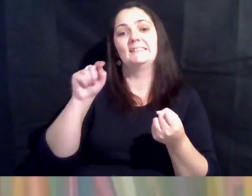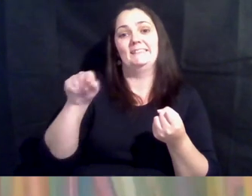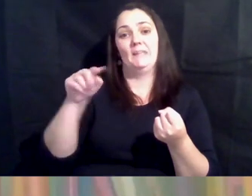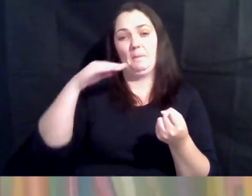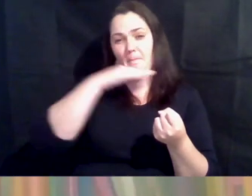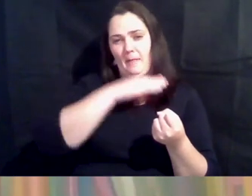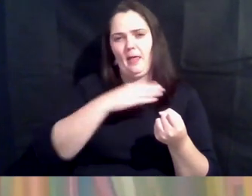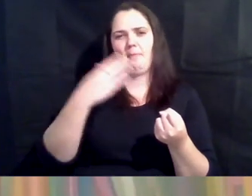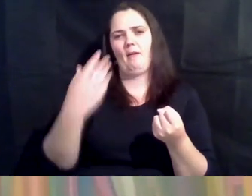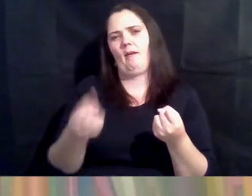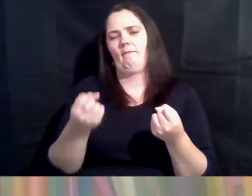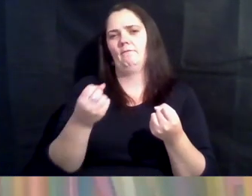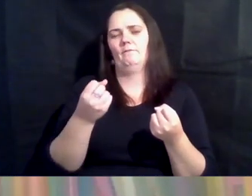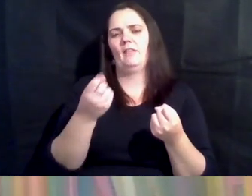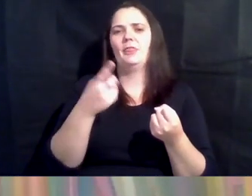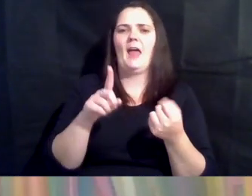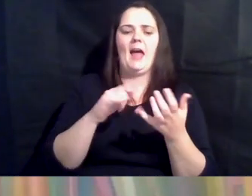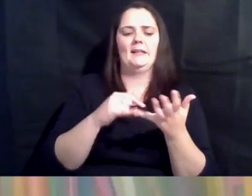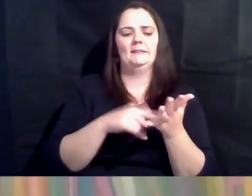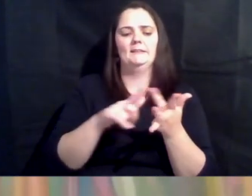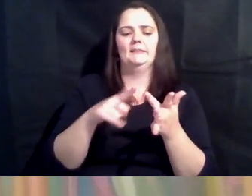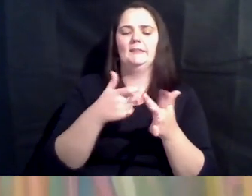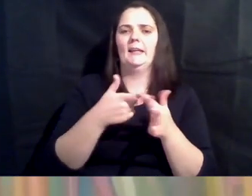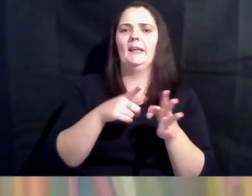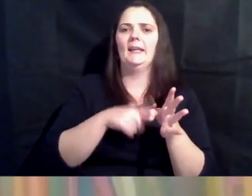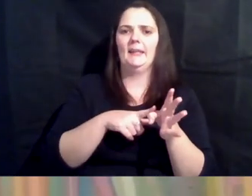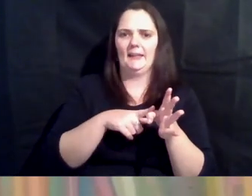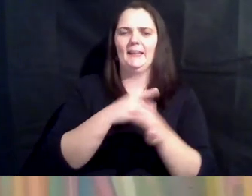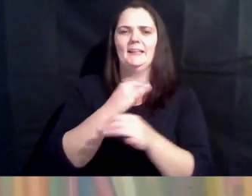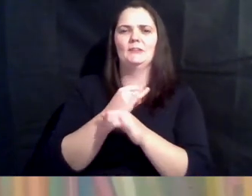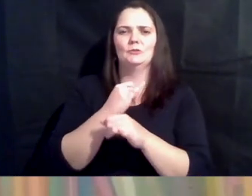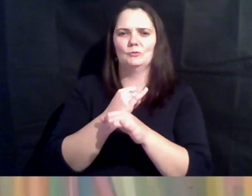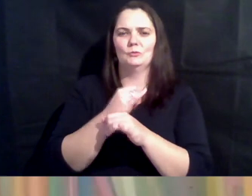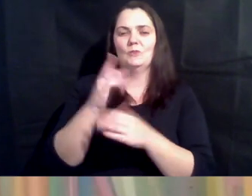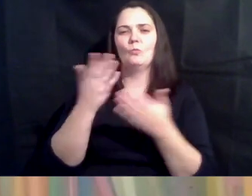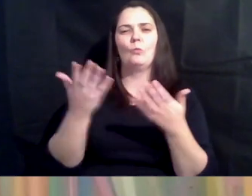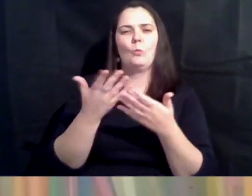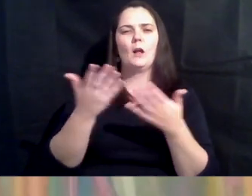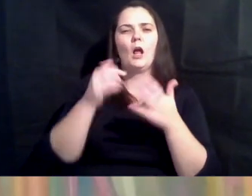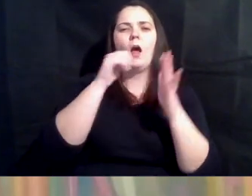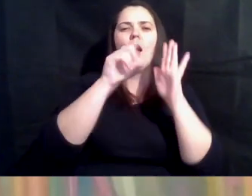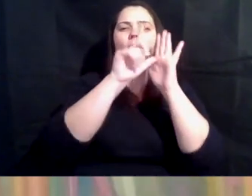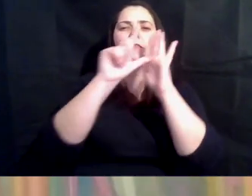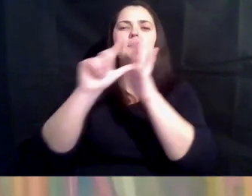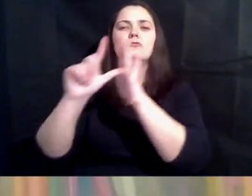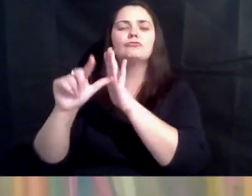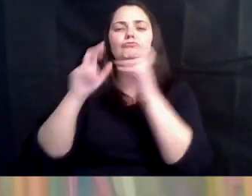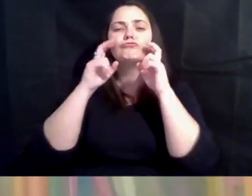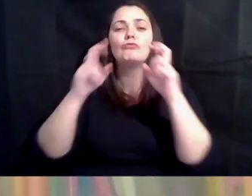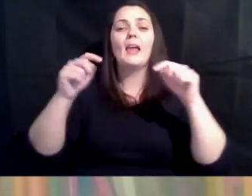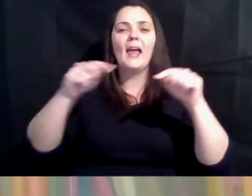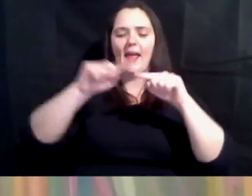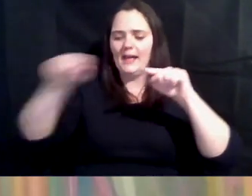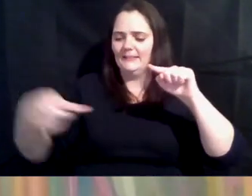Sticky Institute, and it's this really small little shop at the bottom of Flinders Street, and they just sell heaps of